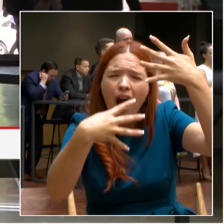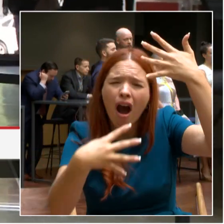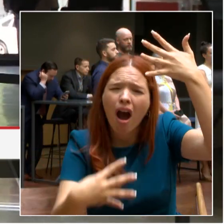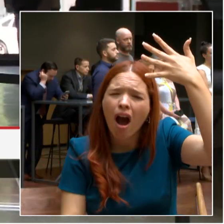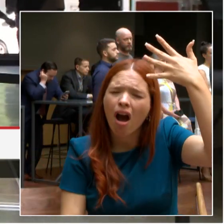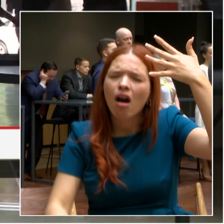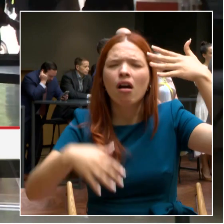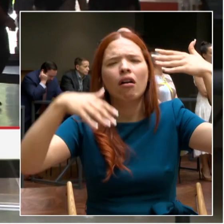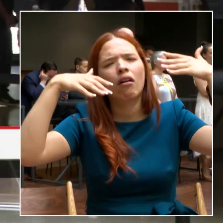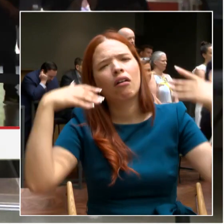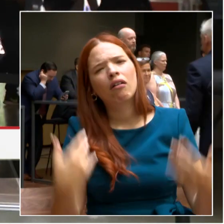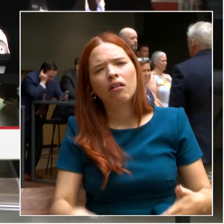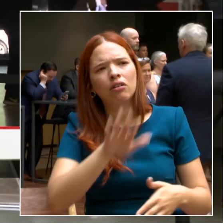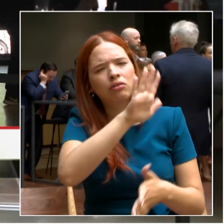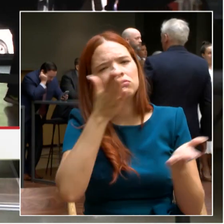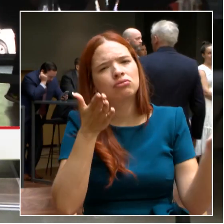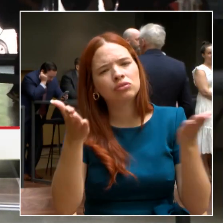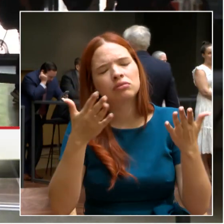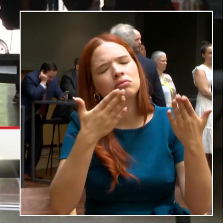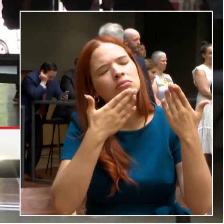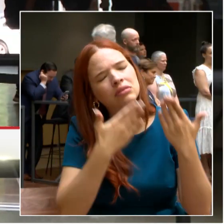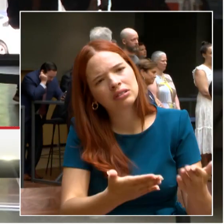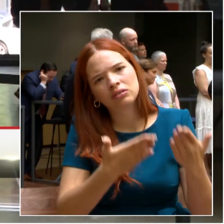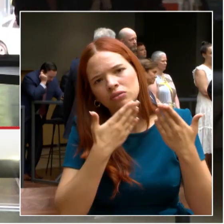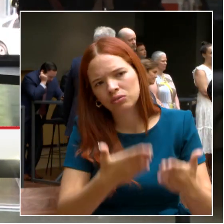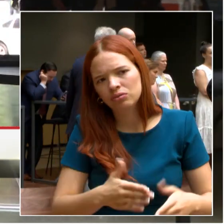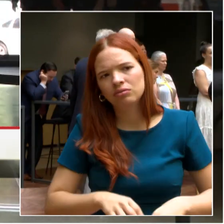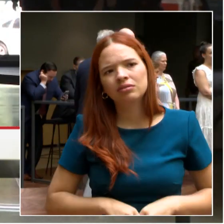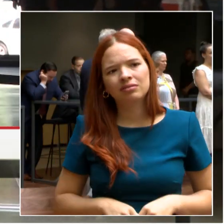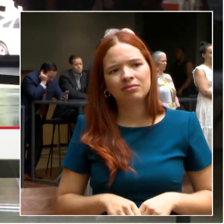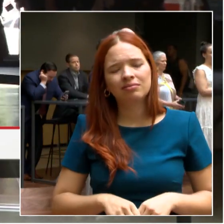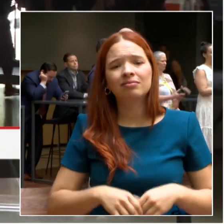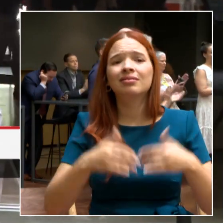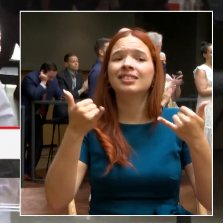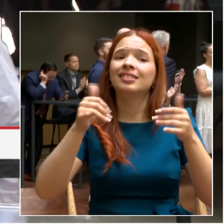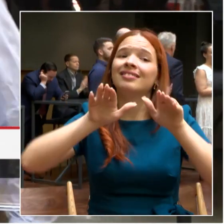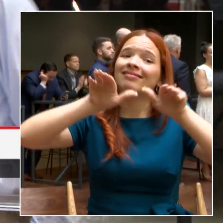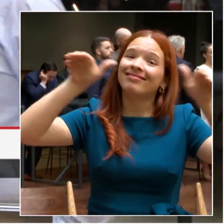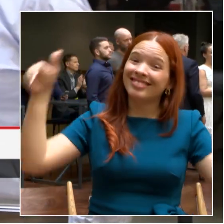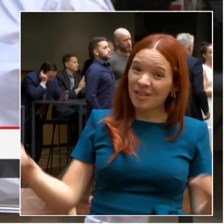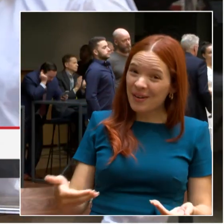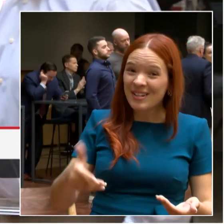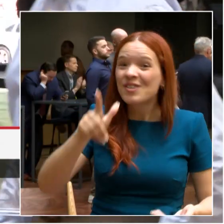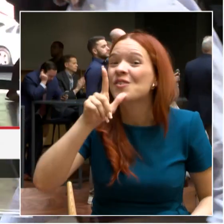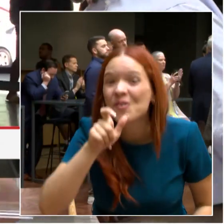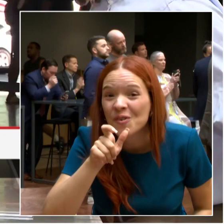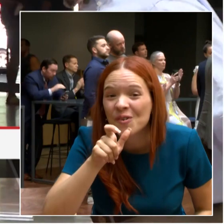meaningful conversation here. The mayor has been in the lead. Ladies and gentlemen, Mayor Muriel Bowser is here.